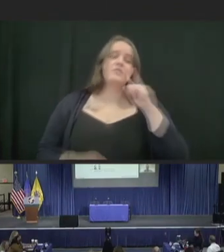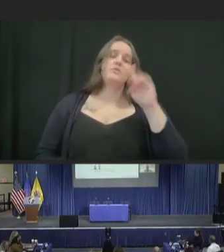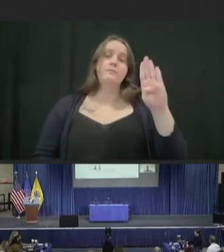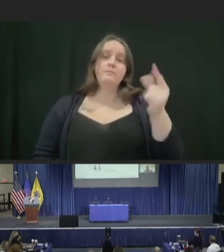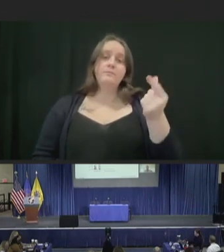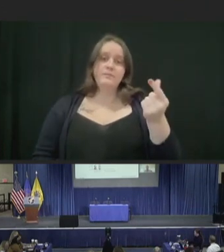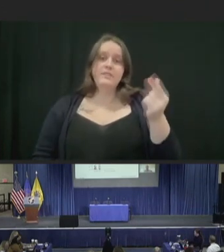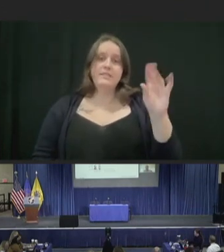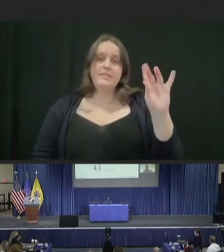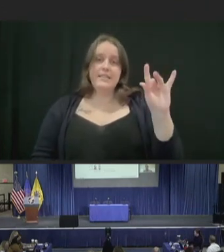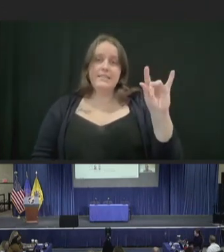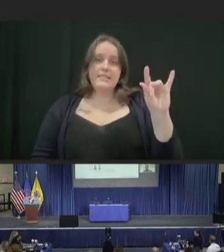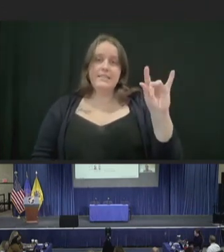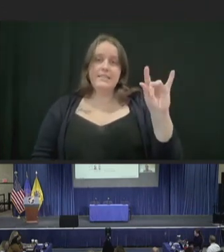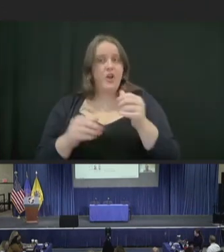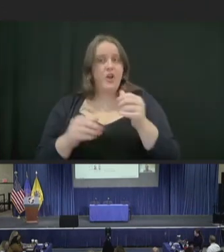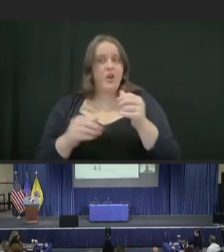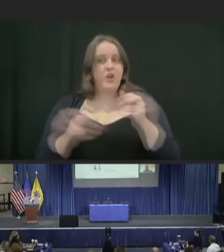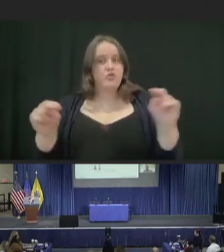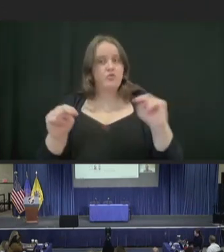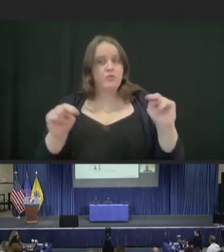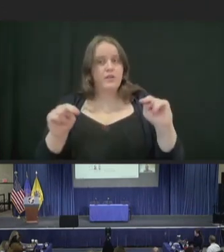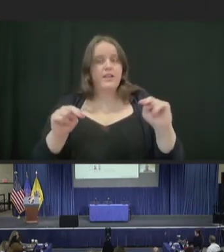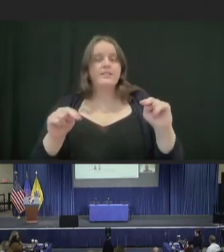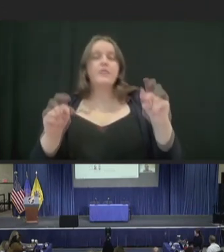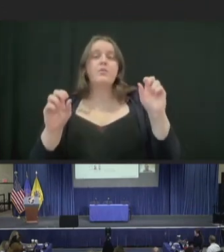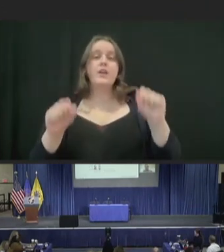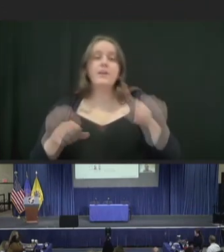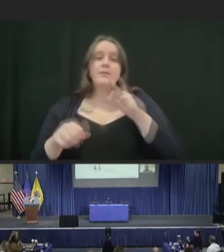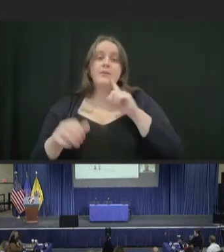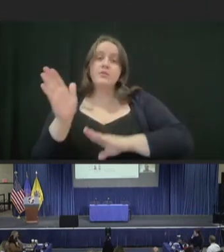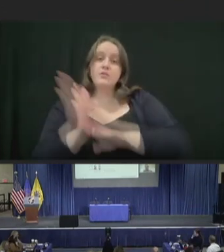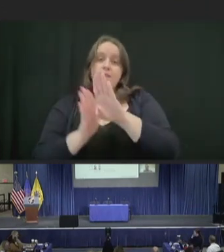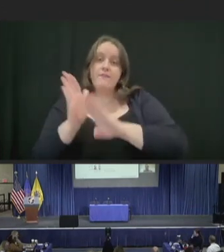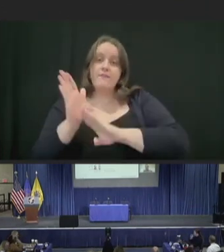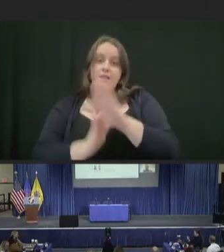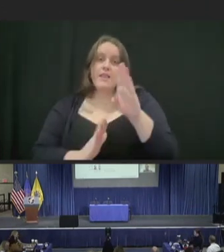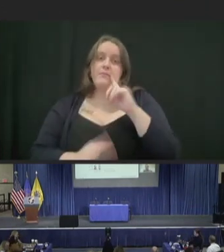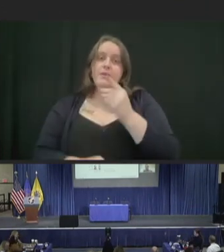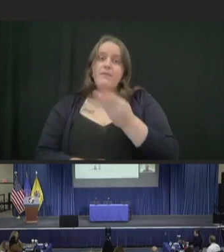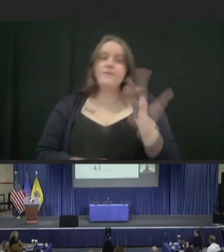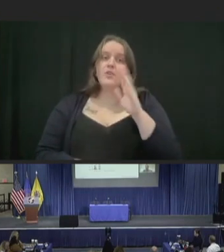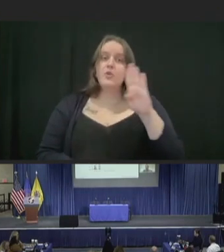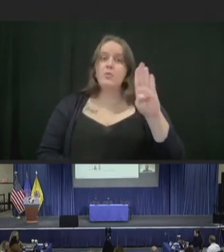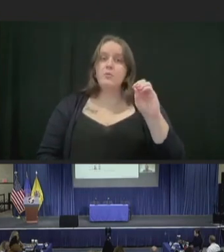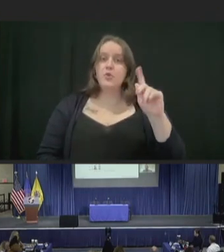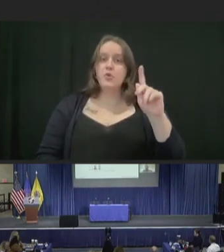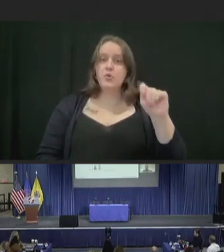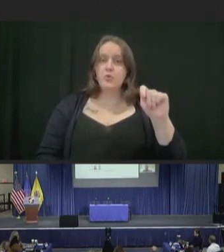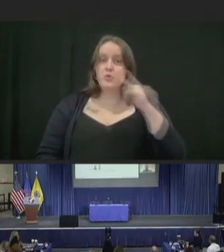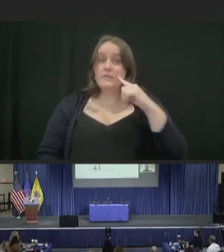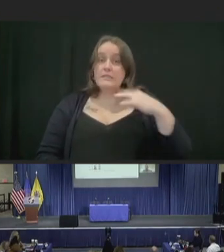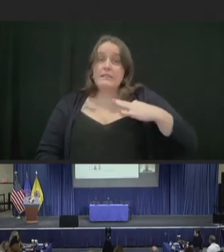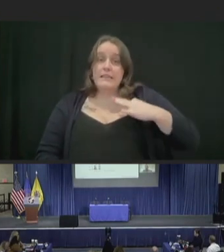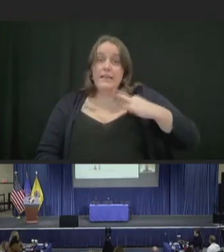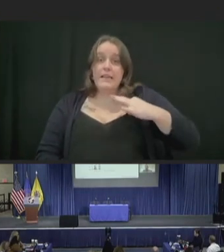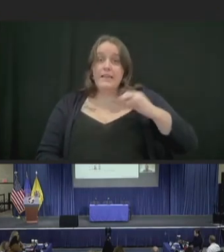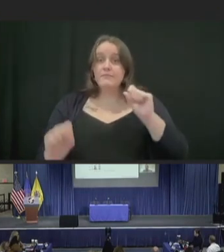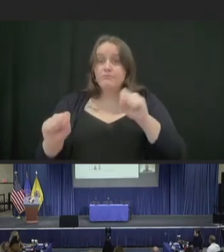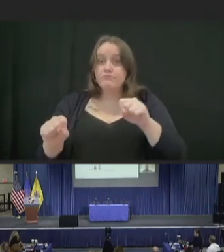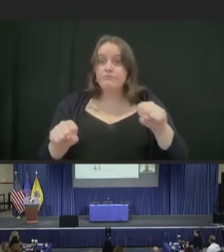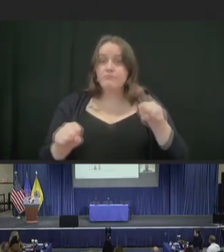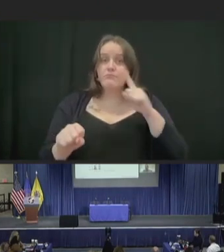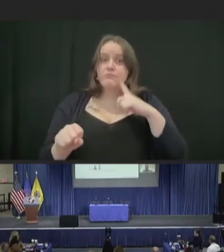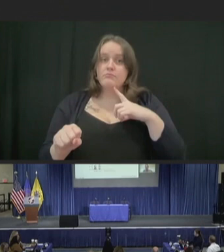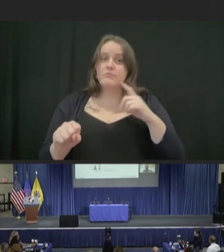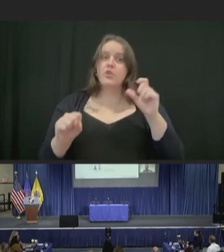based on this data, we were able to develop a series of boost candidates. I'm showing one here, which are more native-like